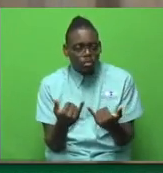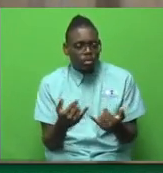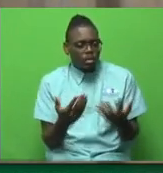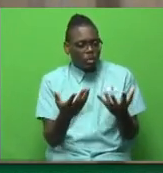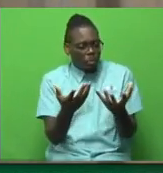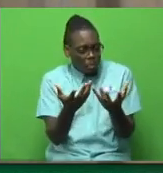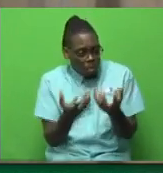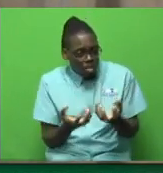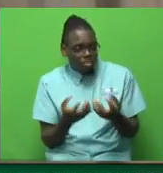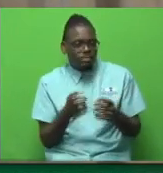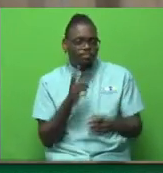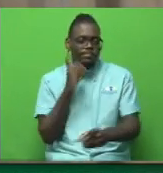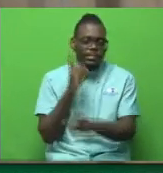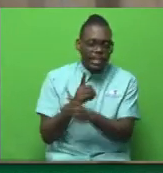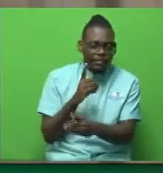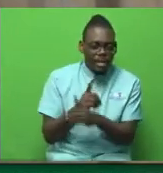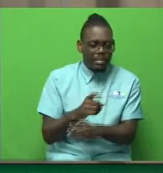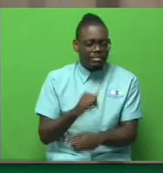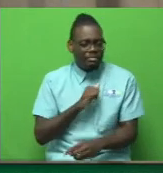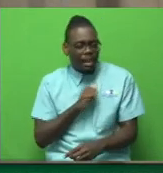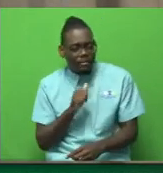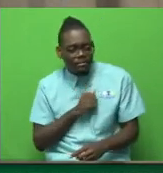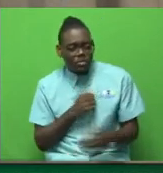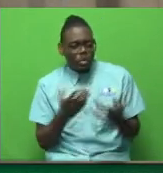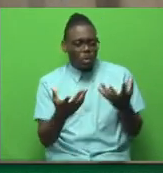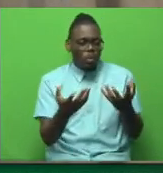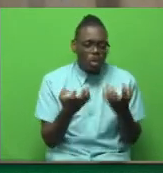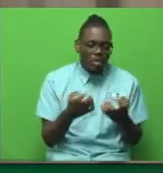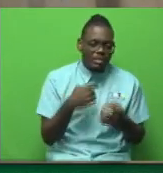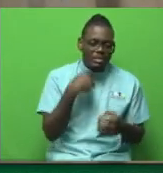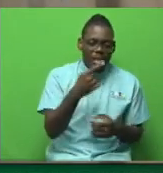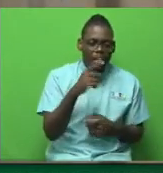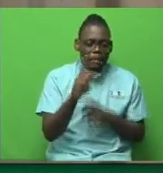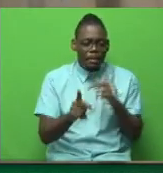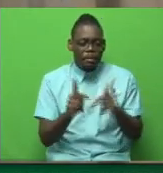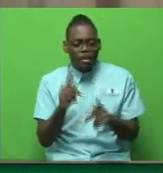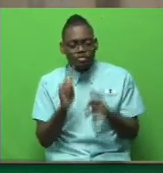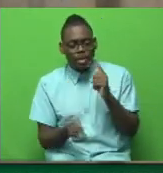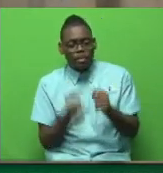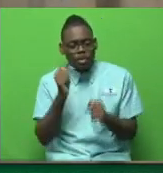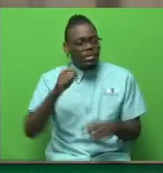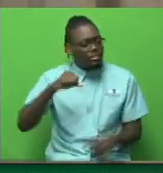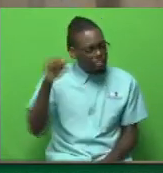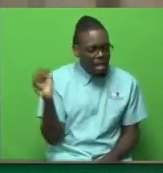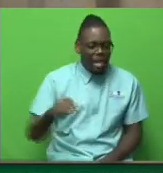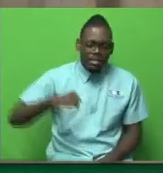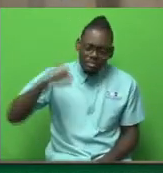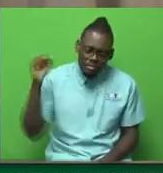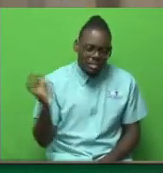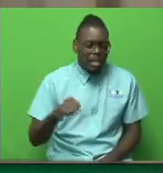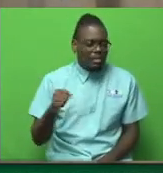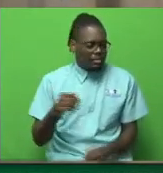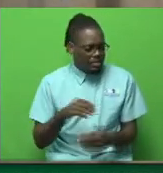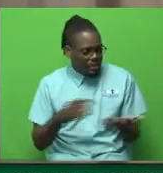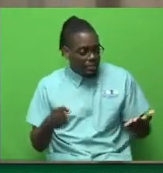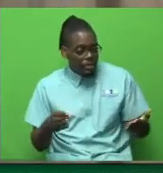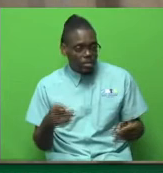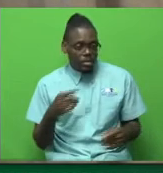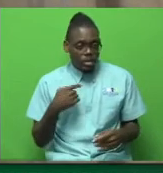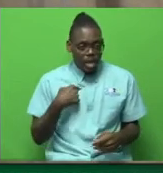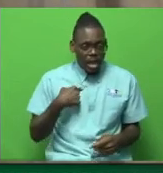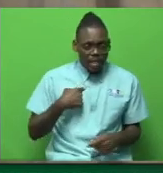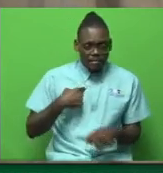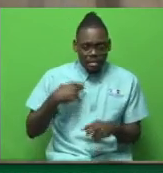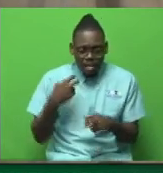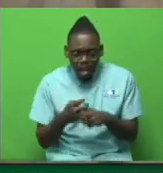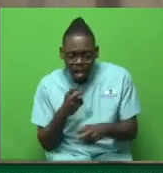attempting to convince trinidadians and tobagonians that do realities the harsh realities that they are facing either does not